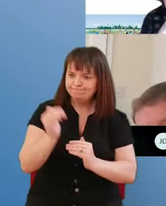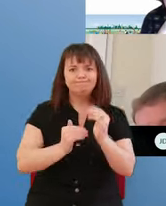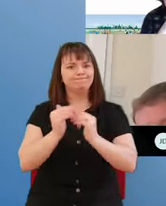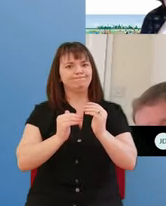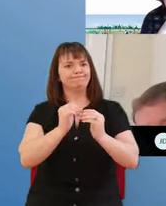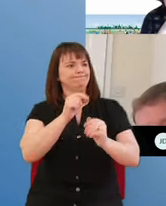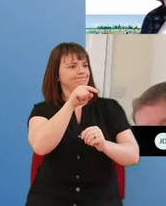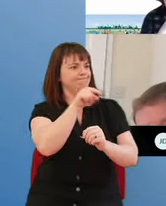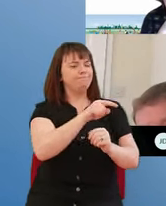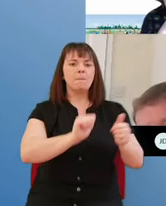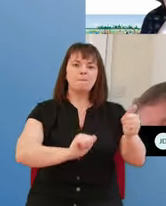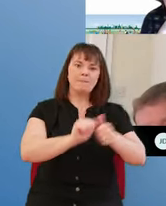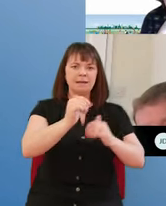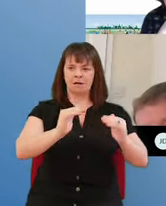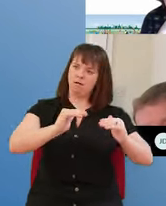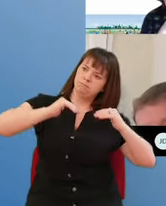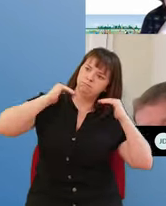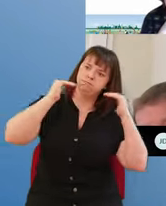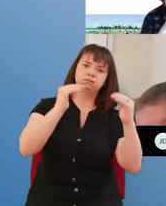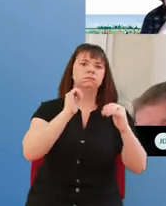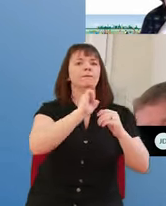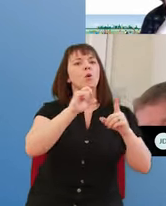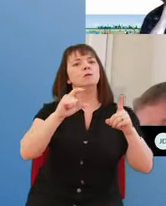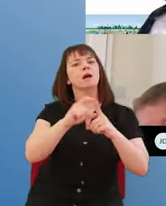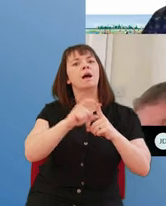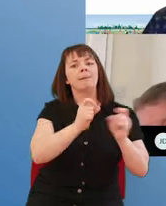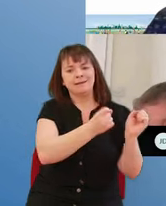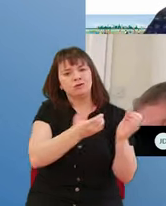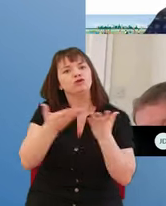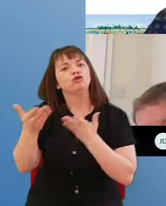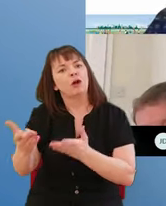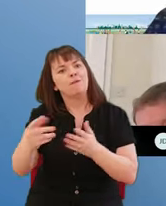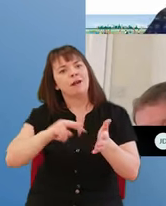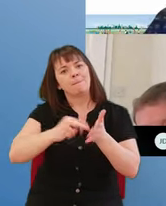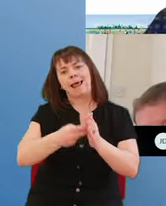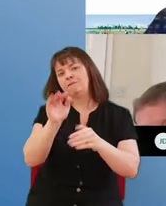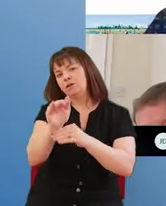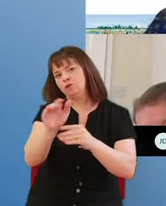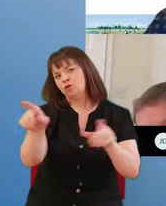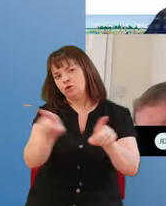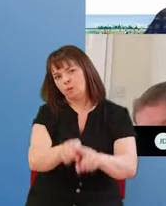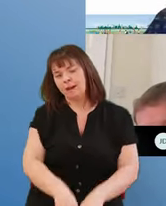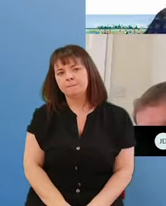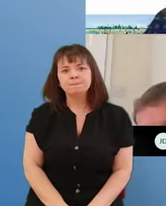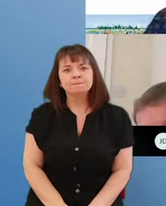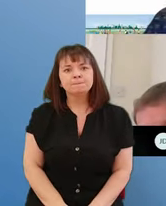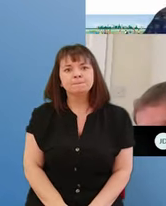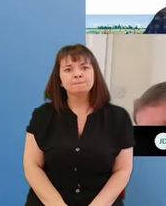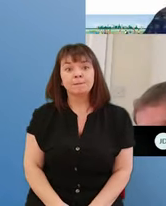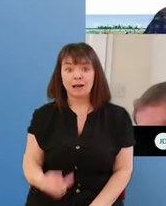I will stop there and more than happy to take any questions, unless Chris, you've got anything that you wanted to add?